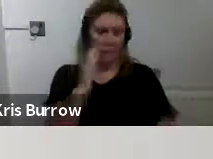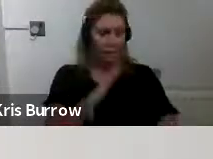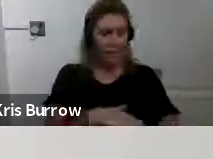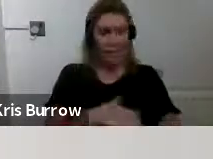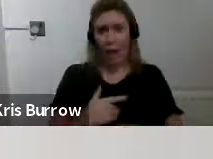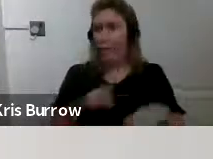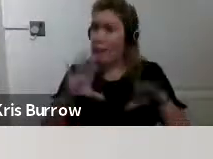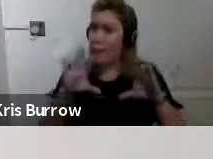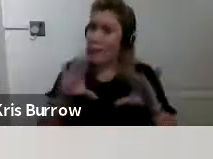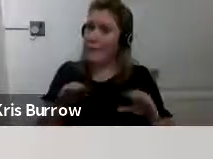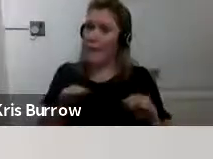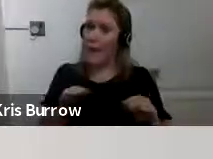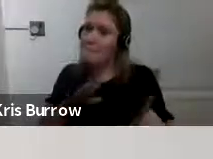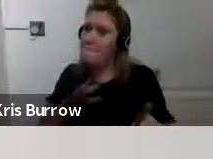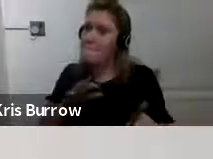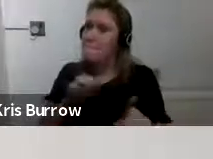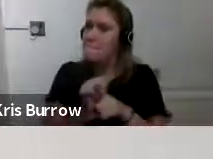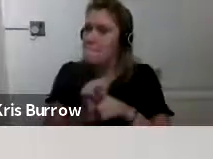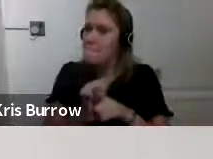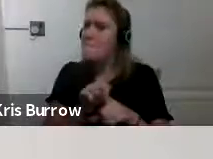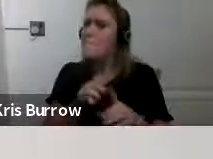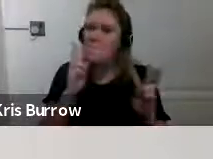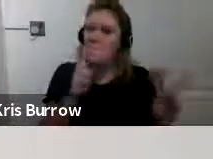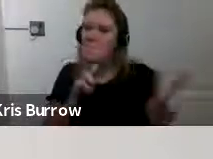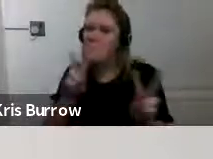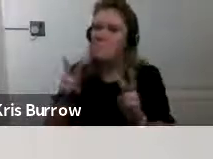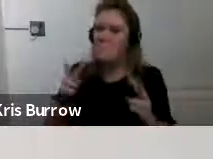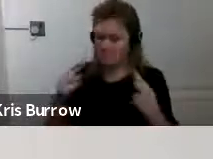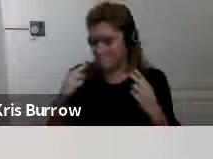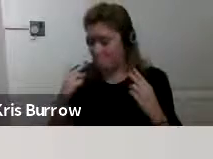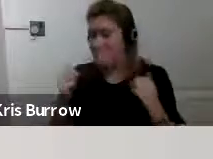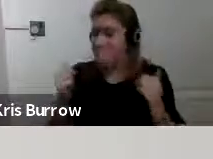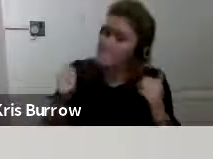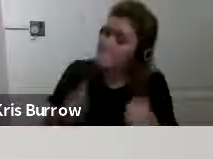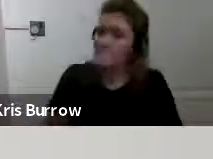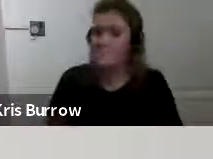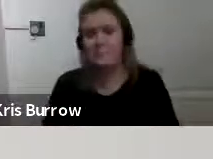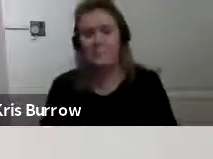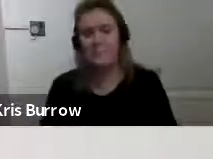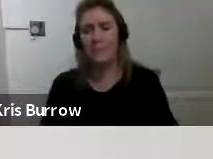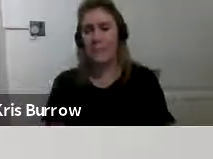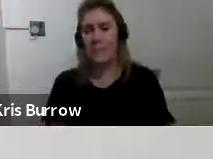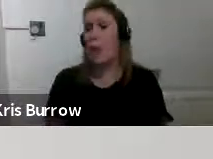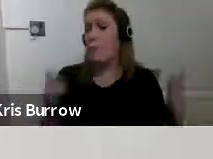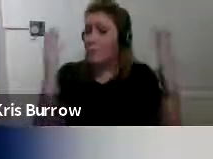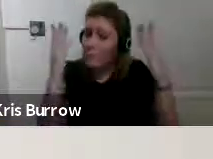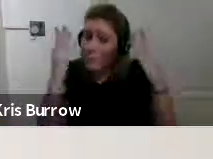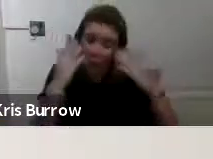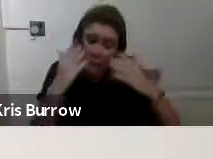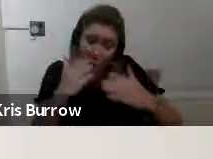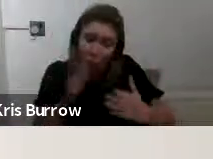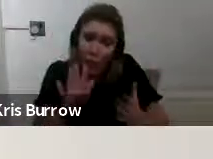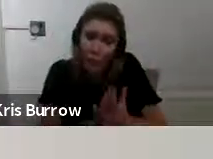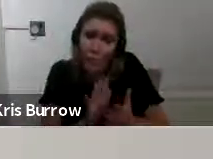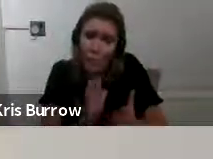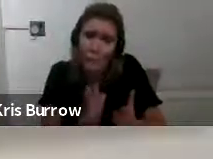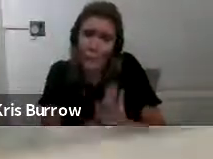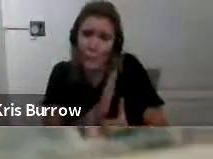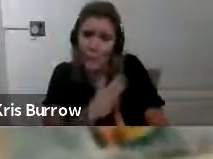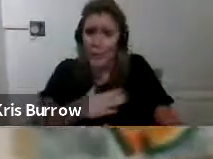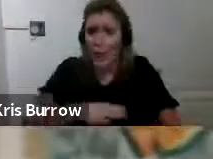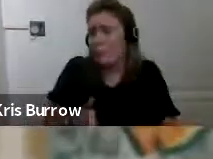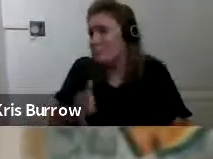I know you really want to jam up on me. Well, tonight I'm in the mood. I want to wine and behave rude.